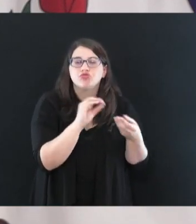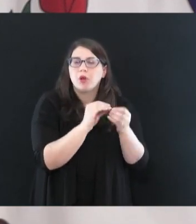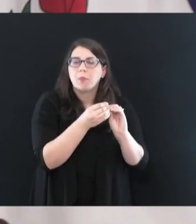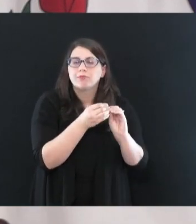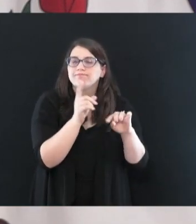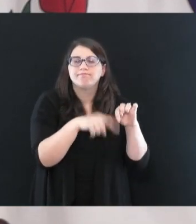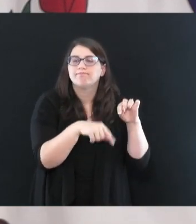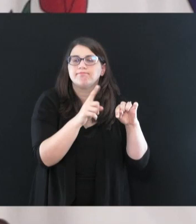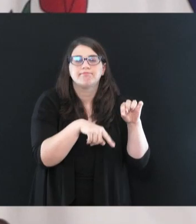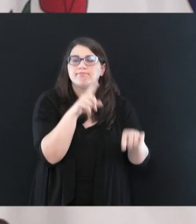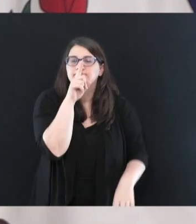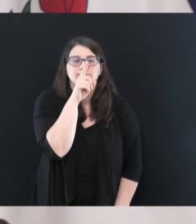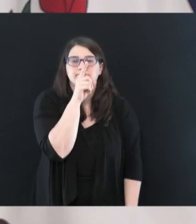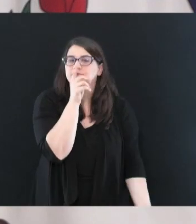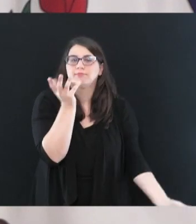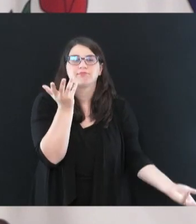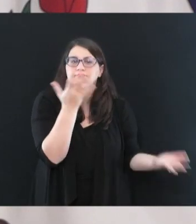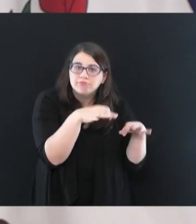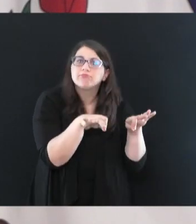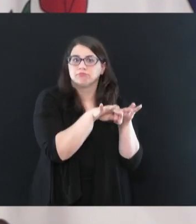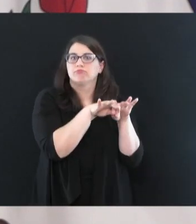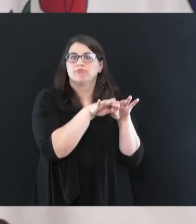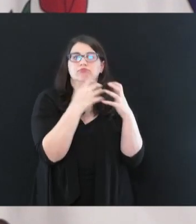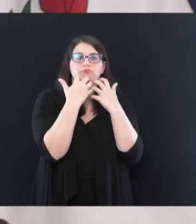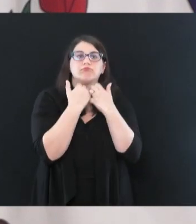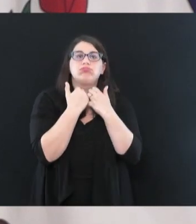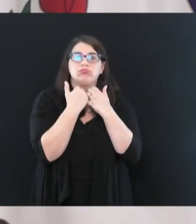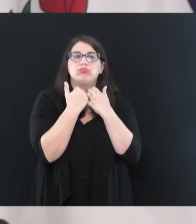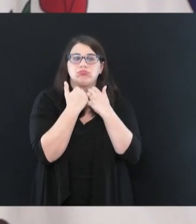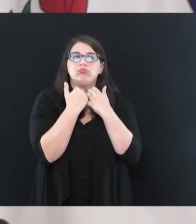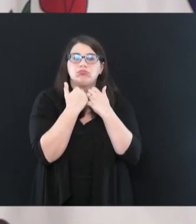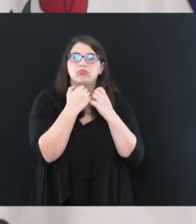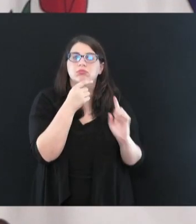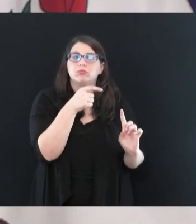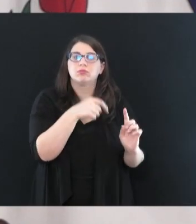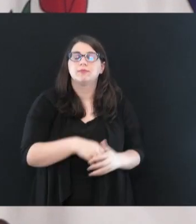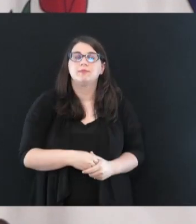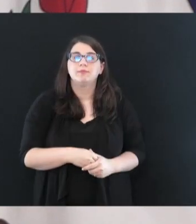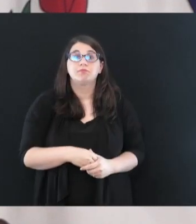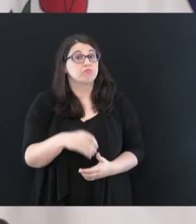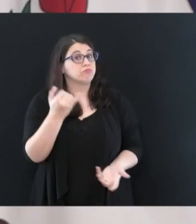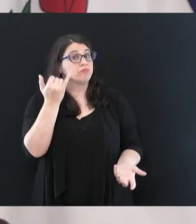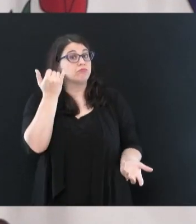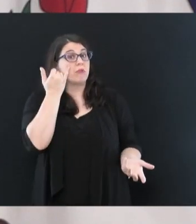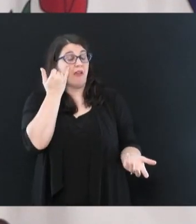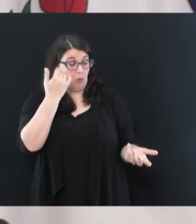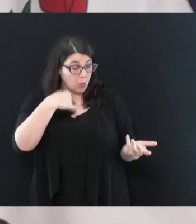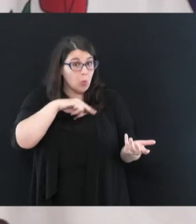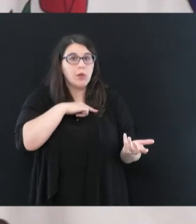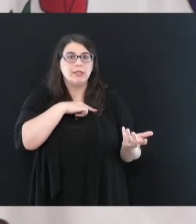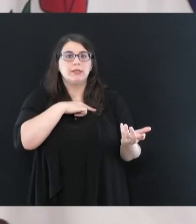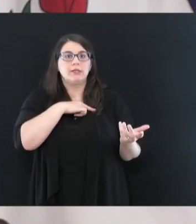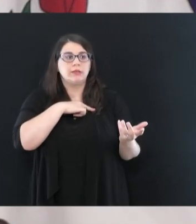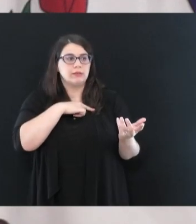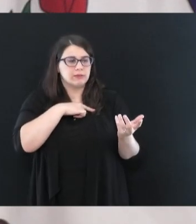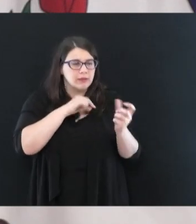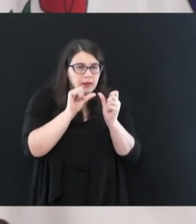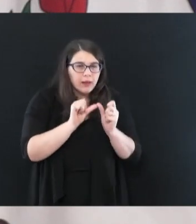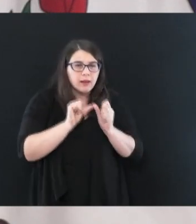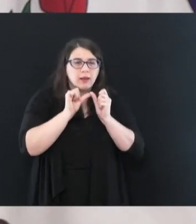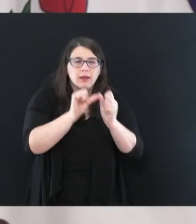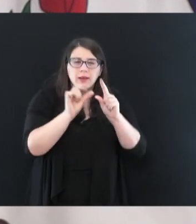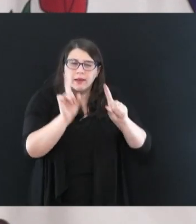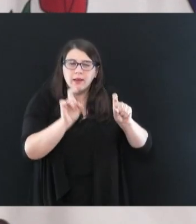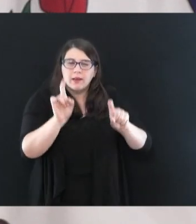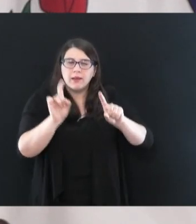so if we can just stay on top of it and everything, and we can continue to test and everything,